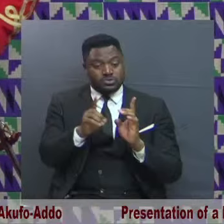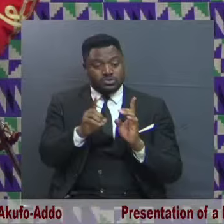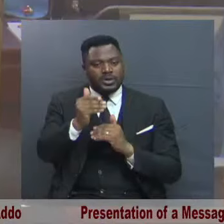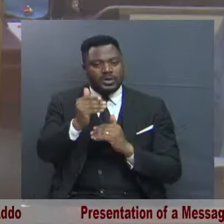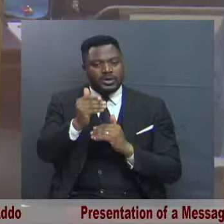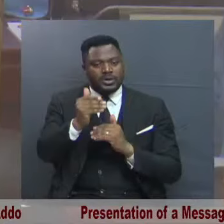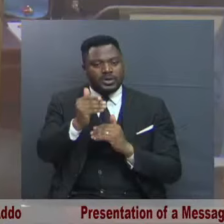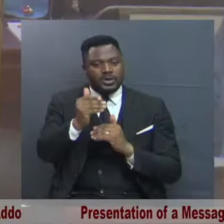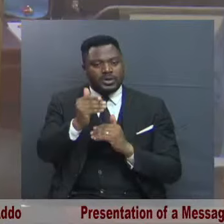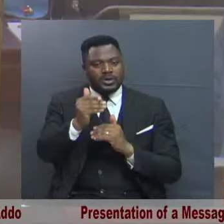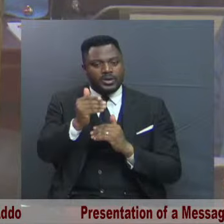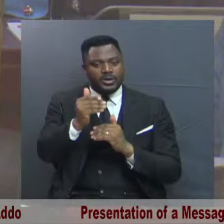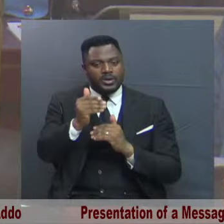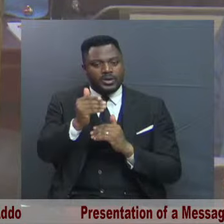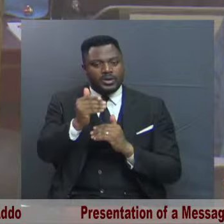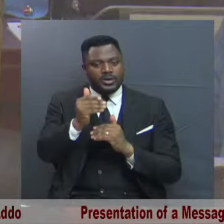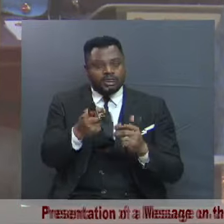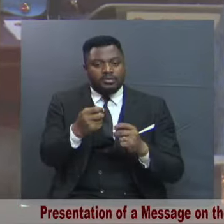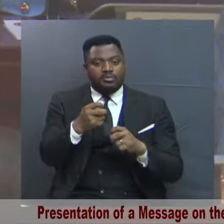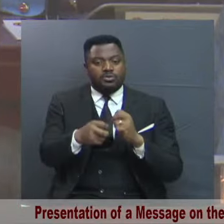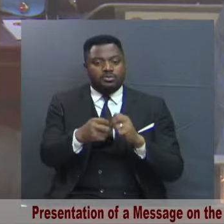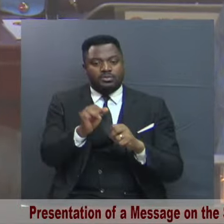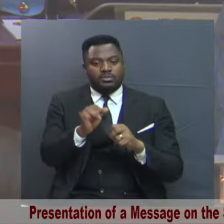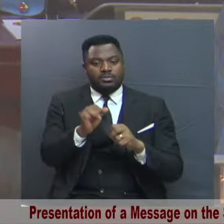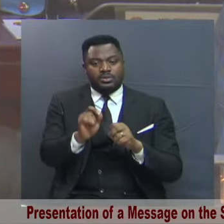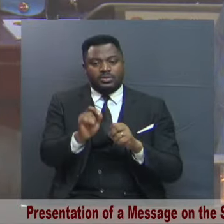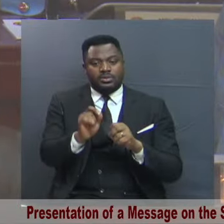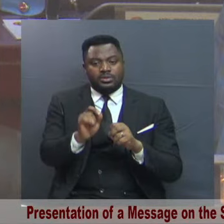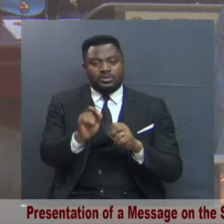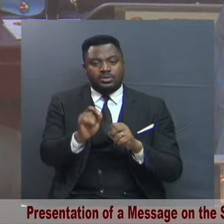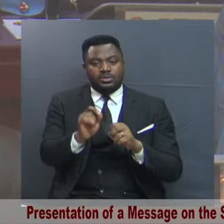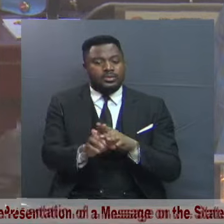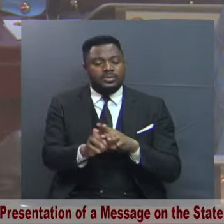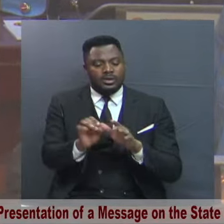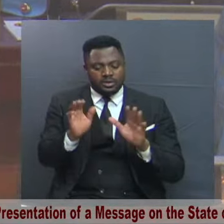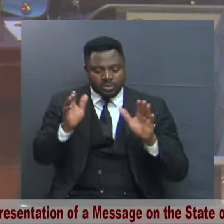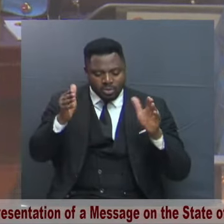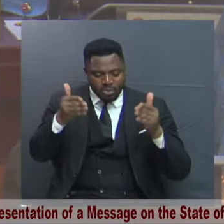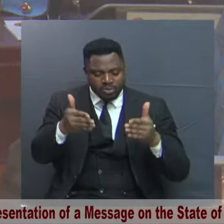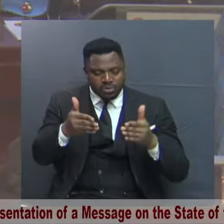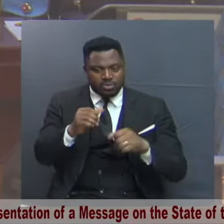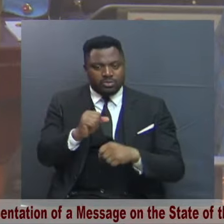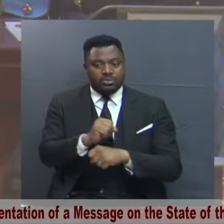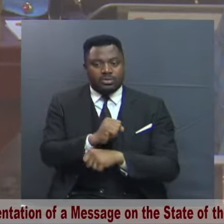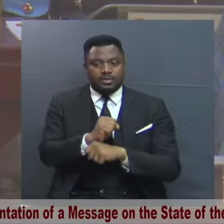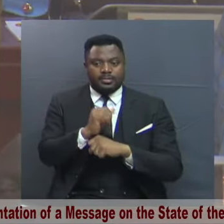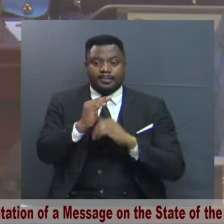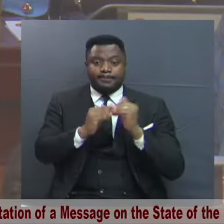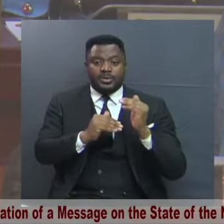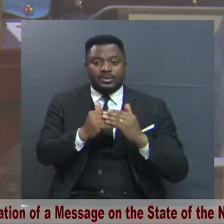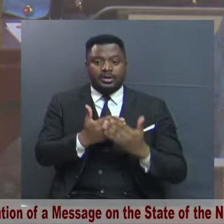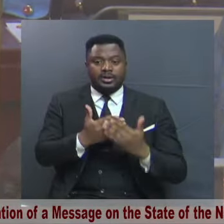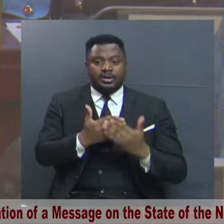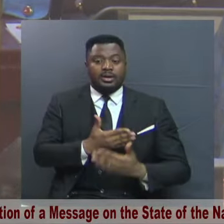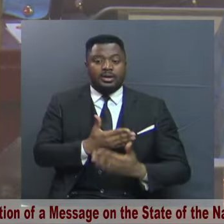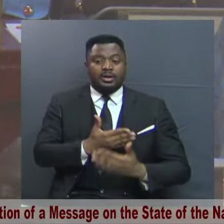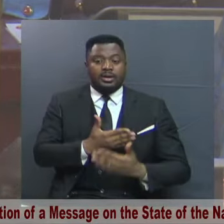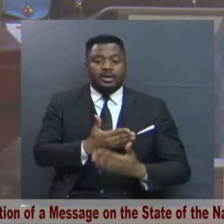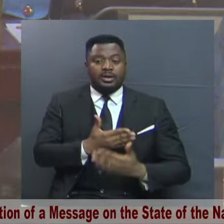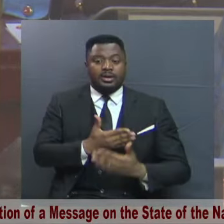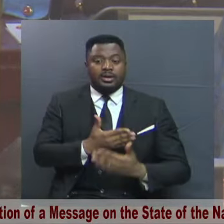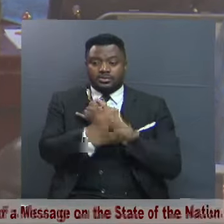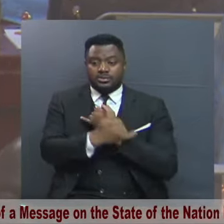us to resolve the problems that come up and concentrate on working to build a happy and prosperous